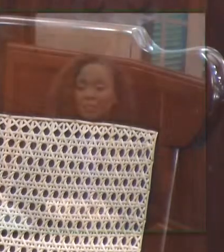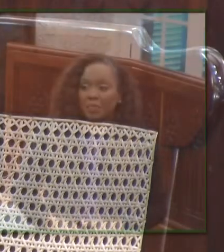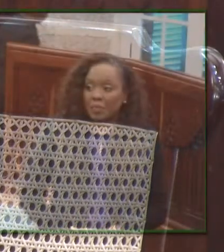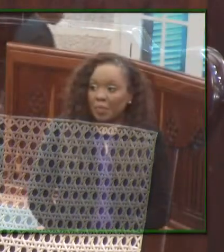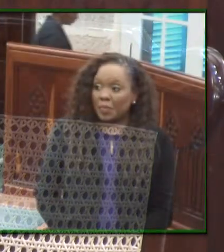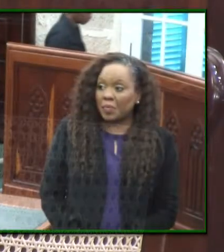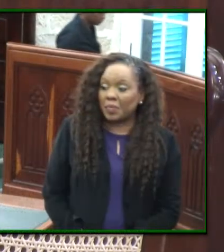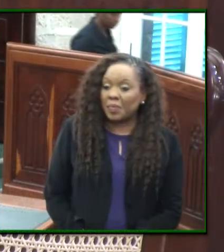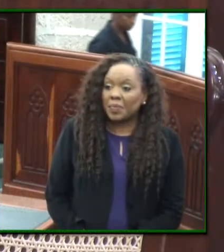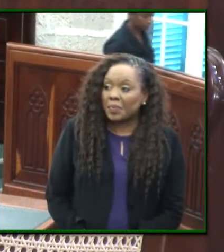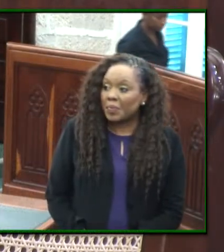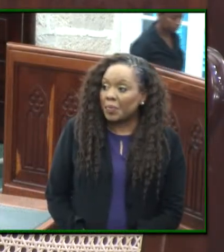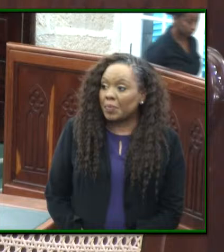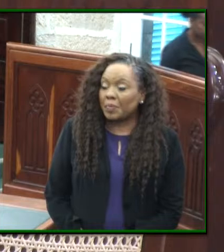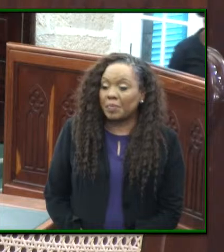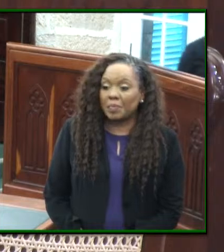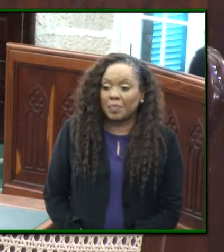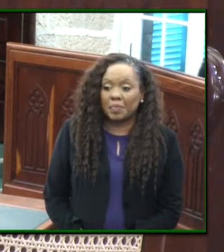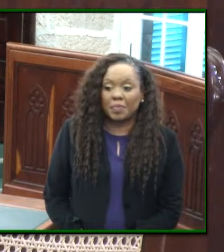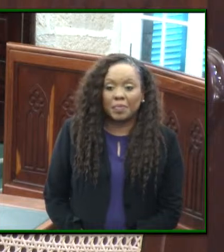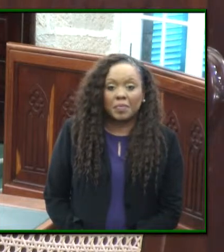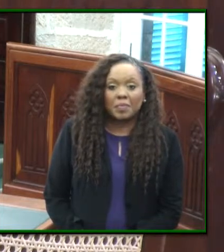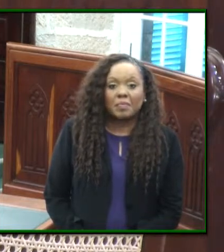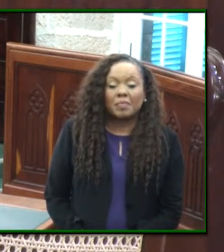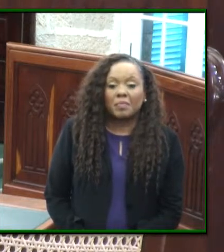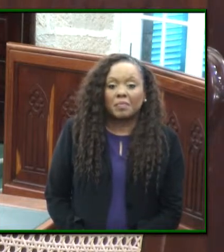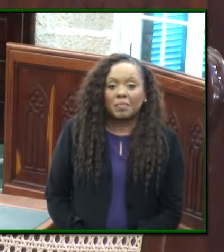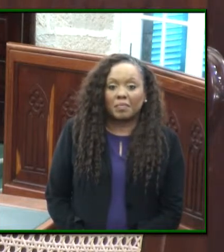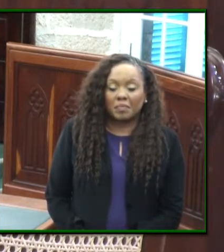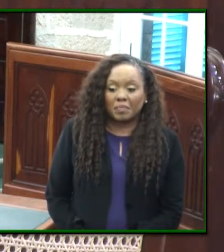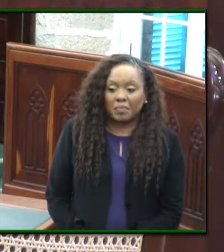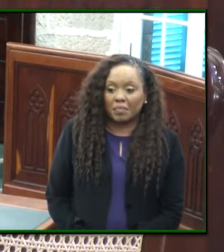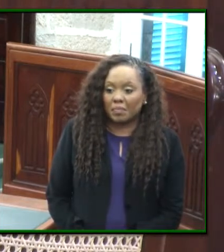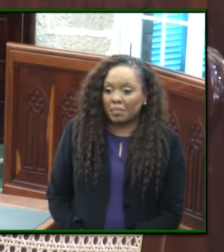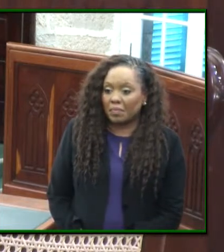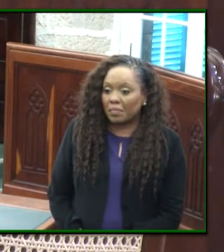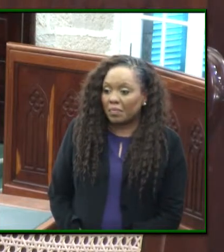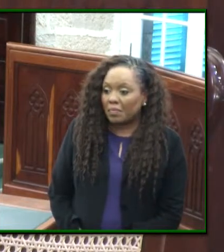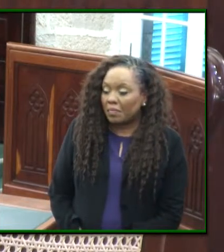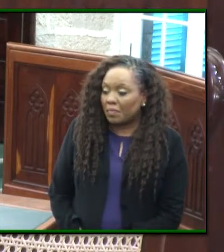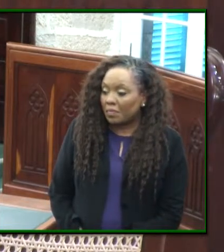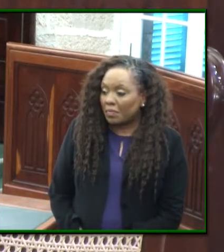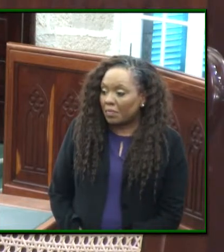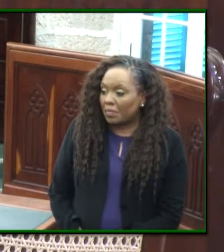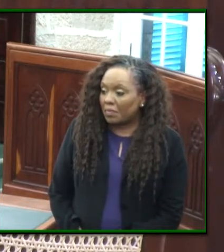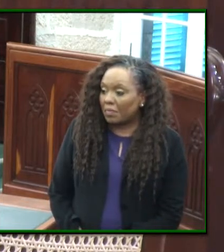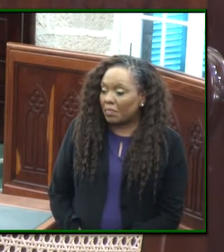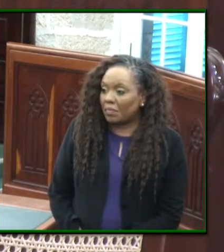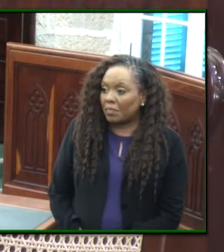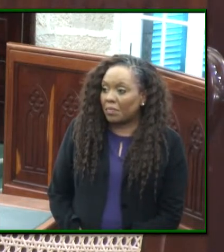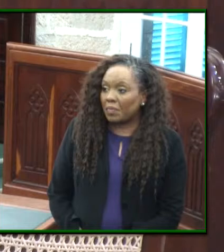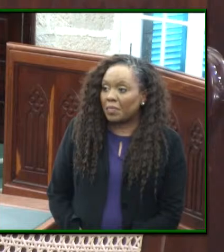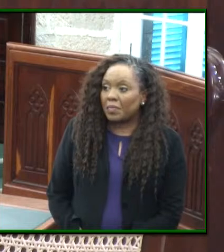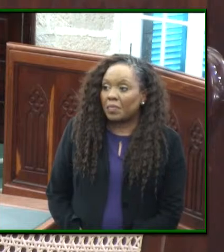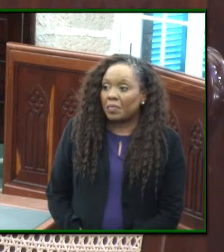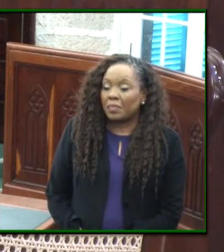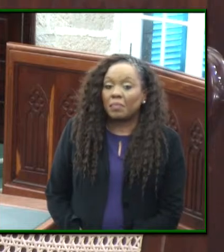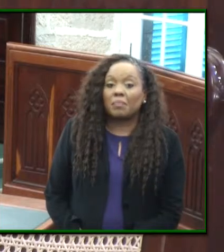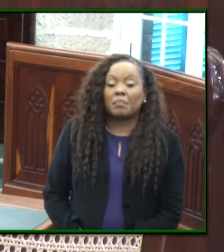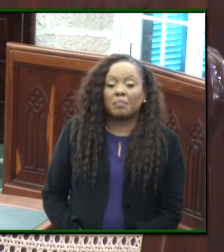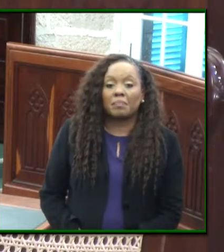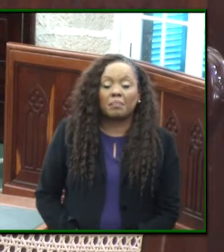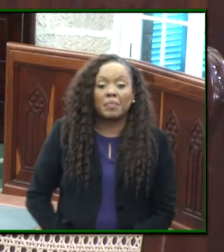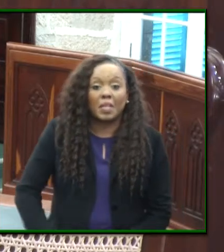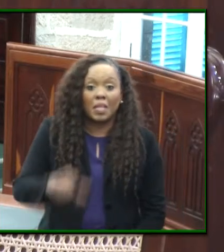scheme. And, I beg your pardon. Sometime